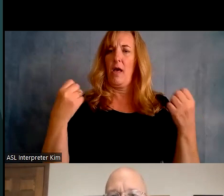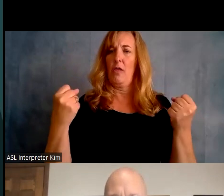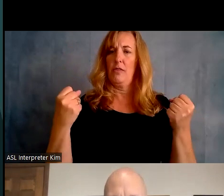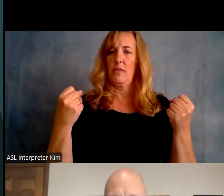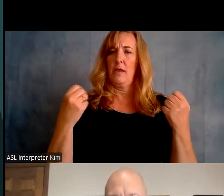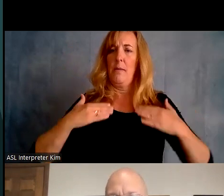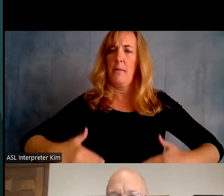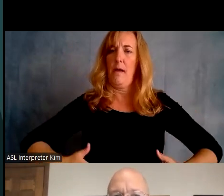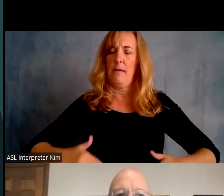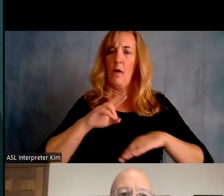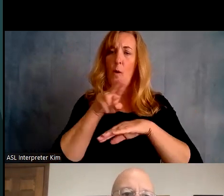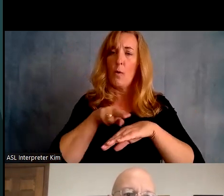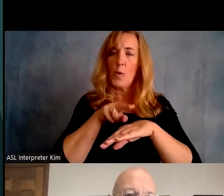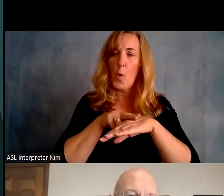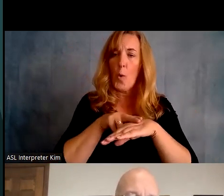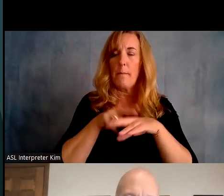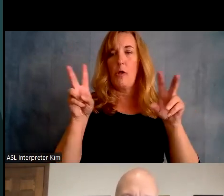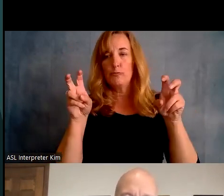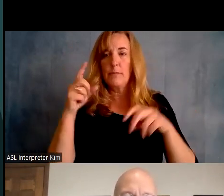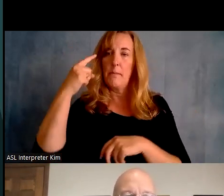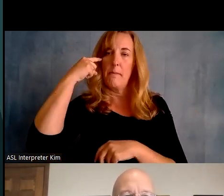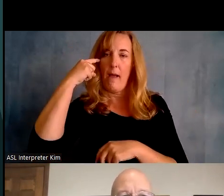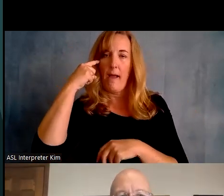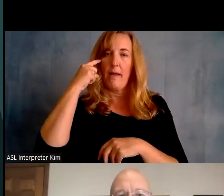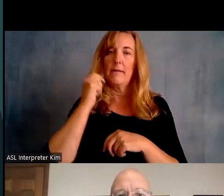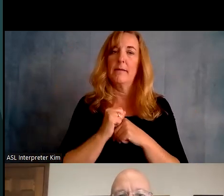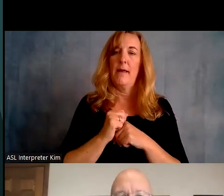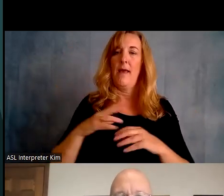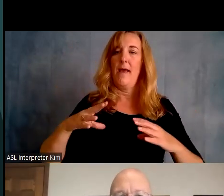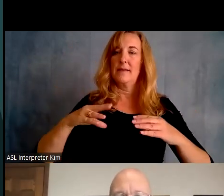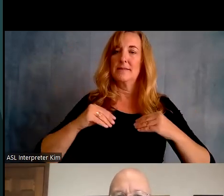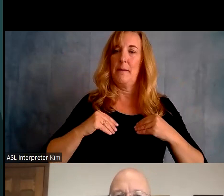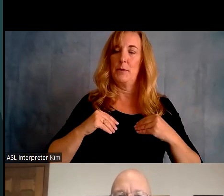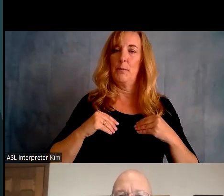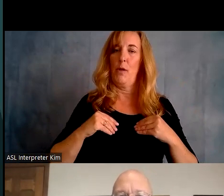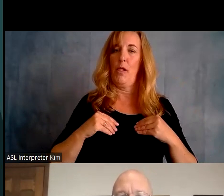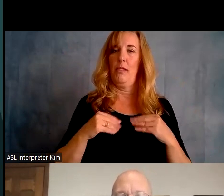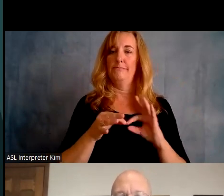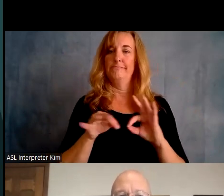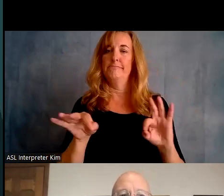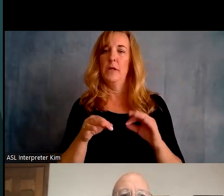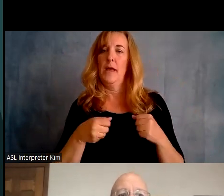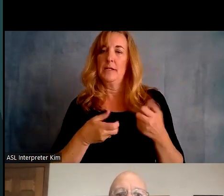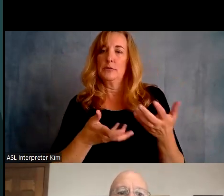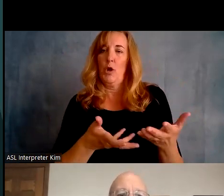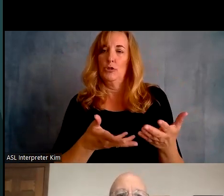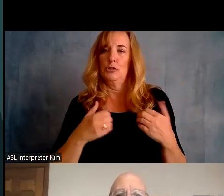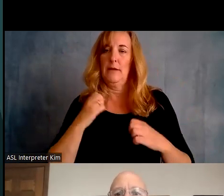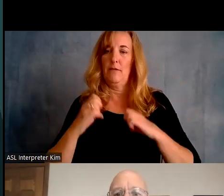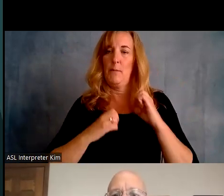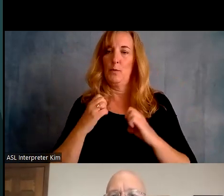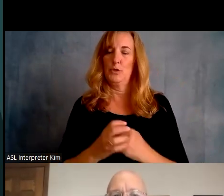normal mind, appropriate speed of thought, and acceptable expressions of emotion. So that's what it